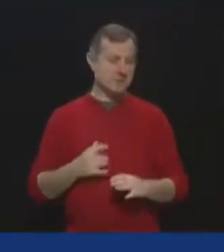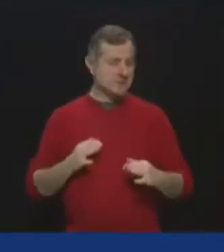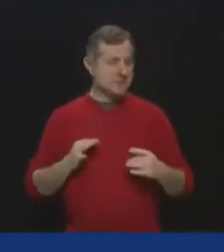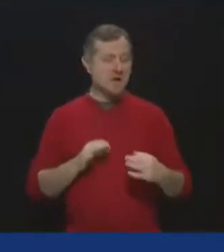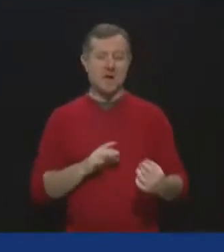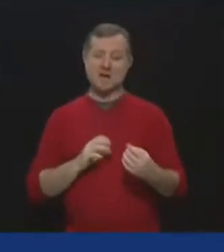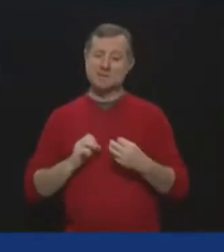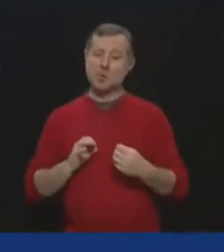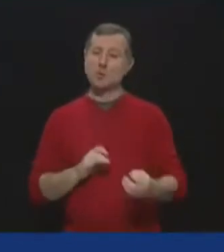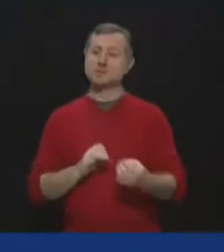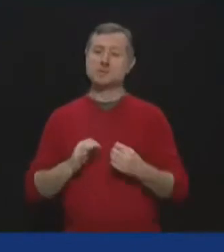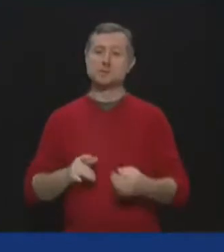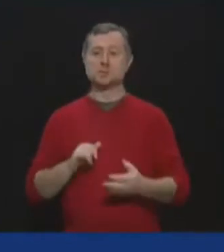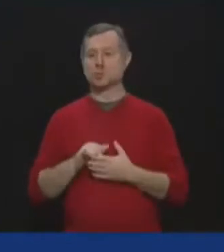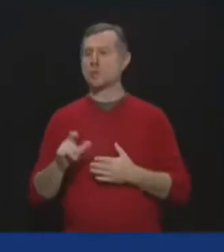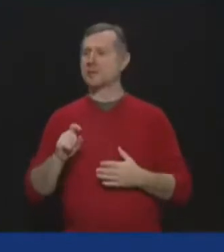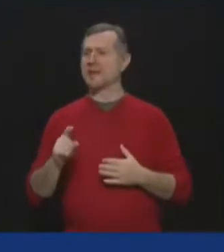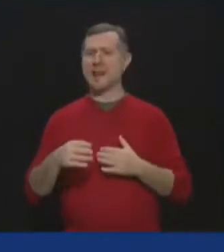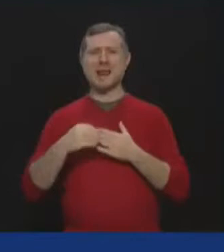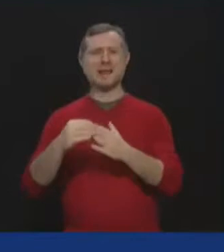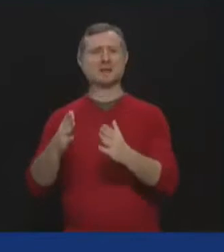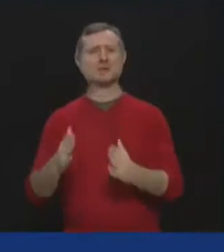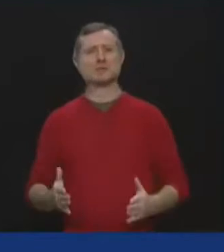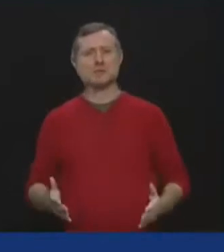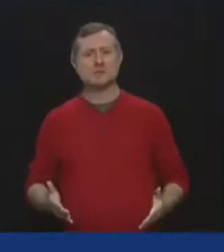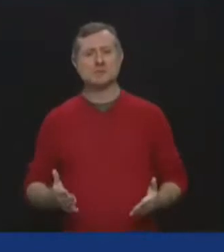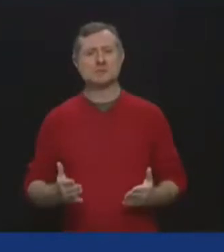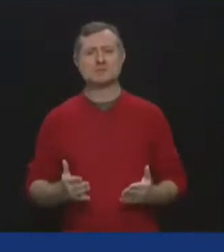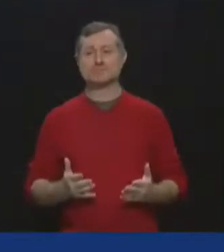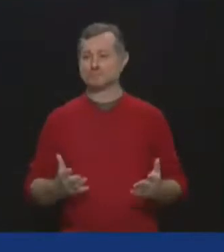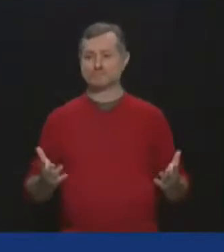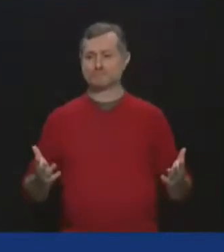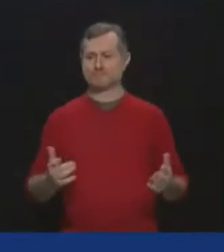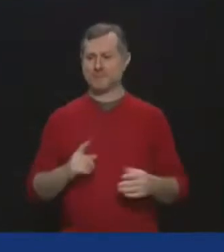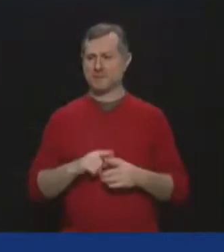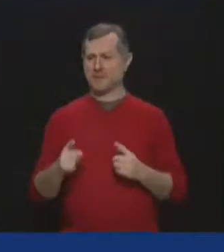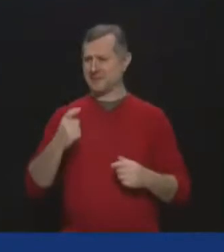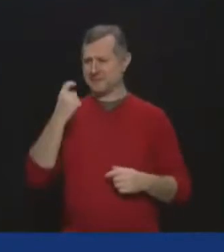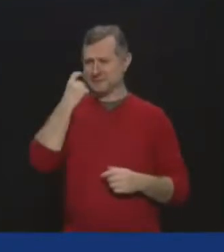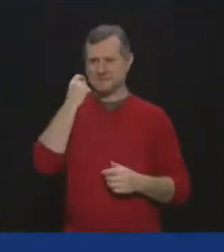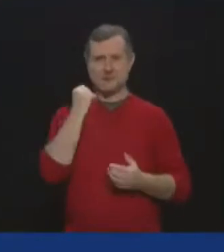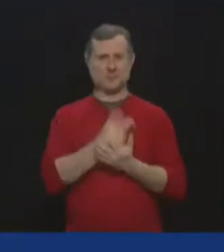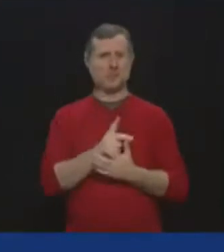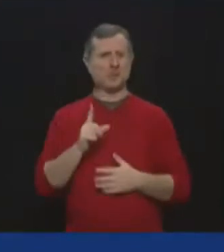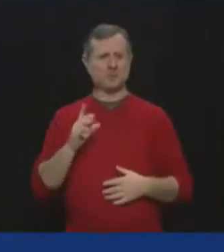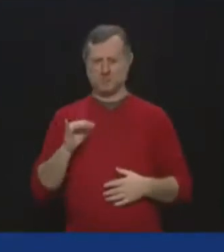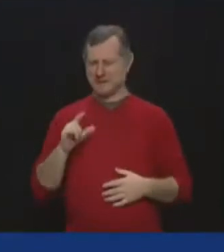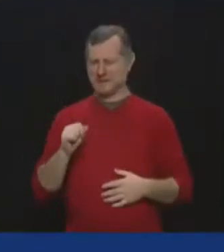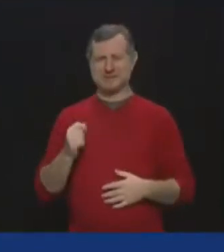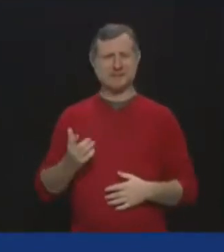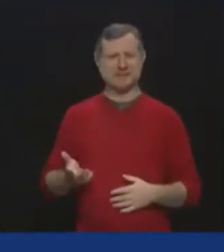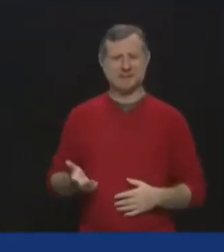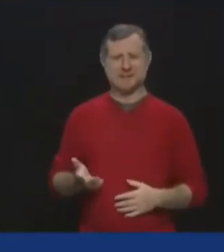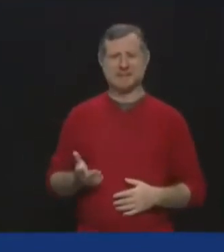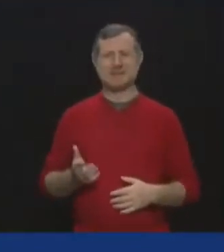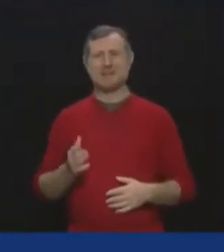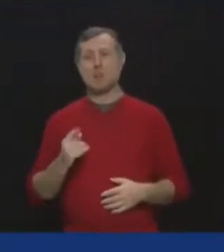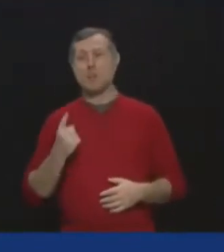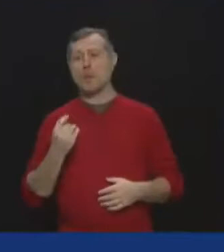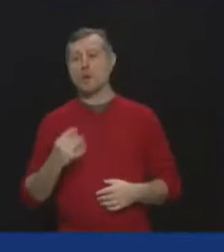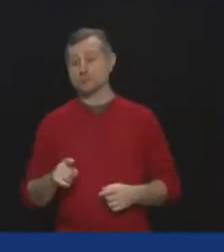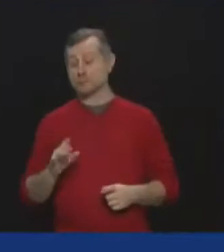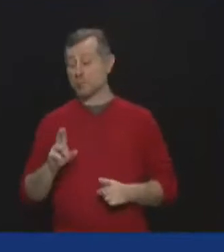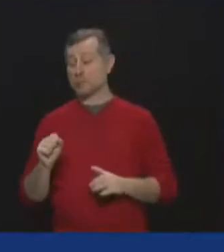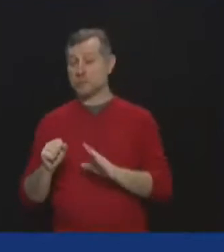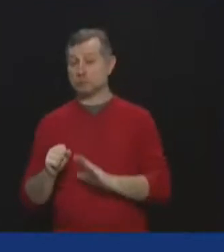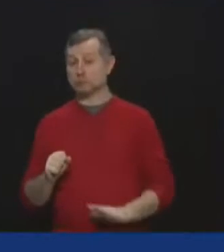supposed to be a very progressive state. So you can imagine what's happening around this country. It